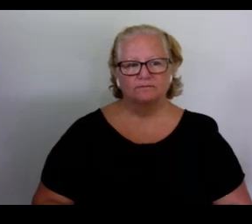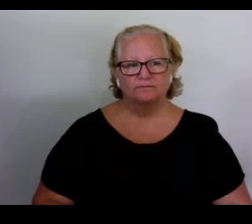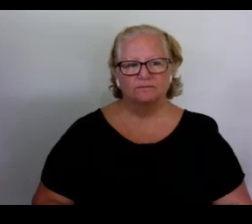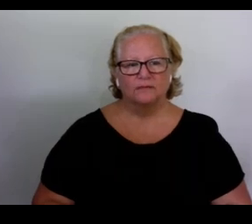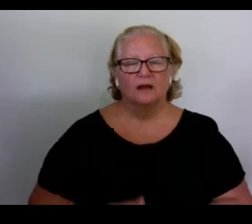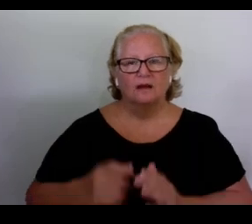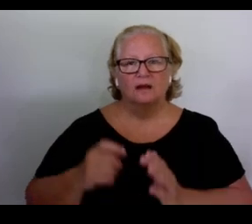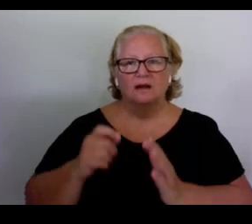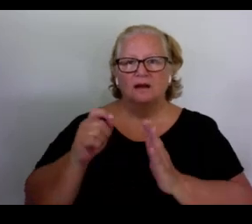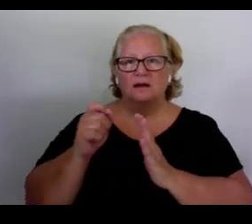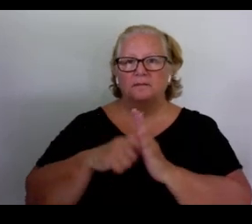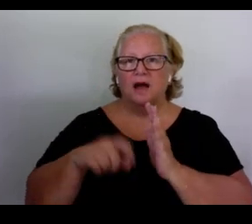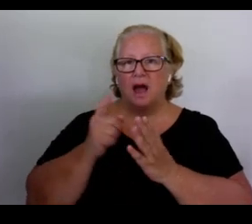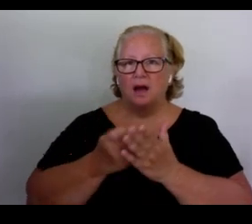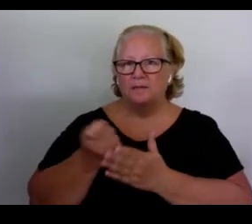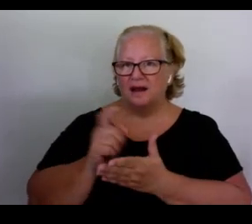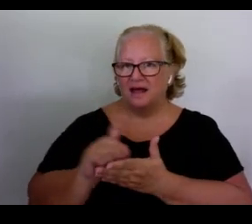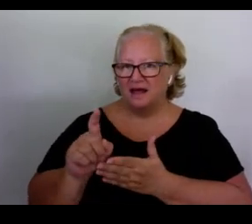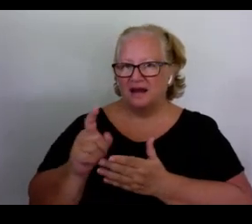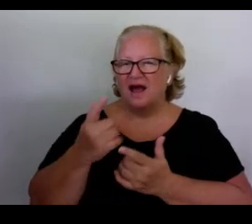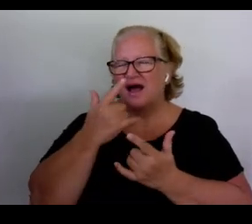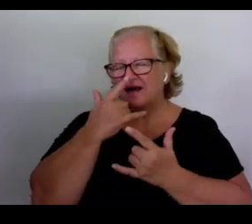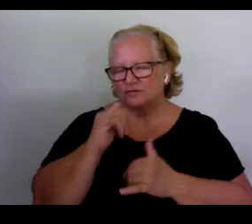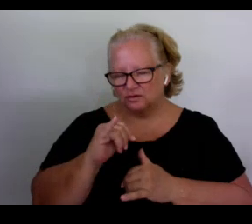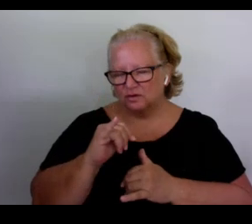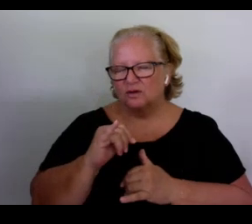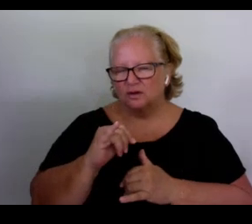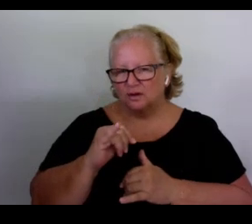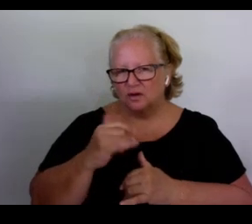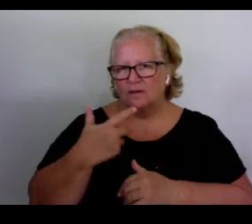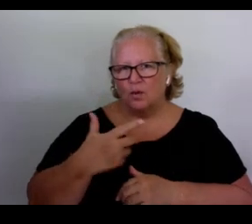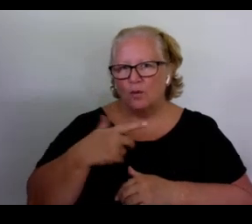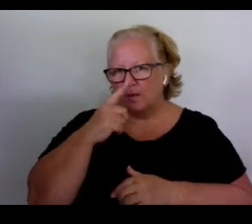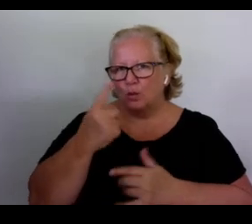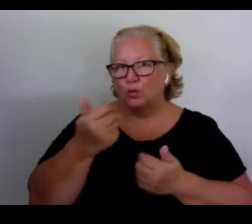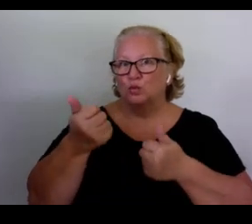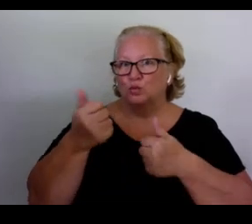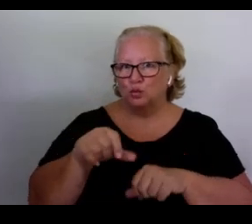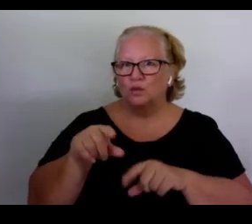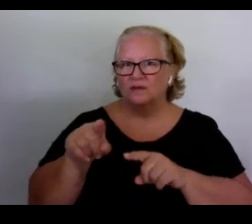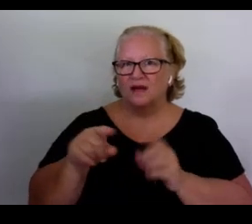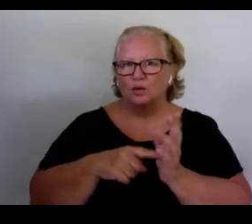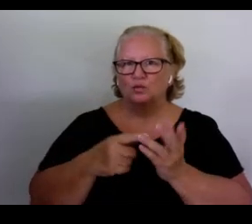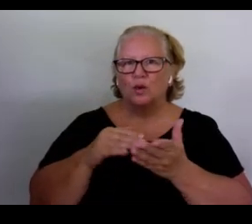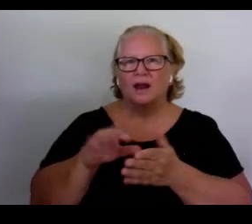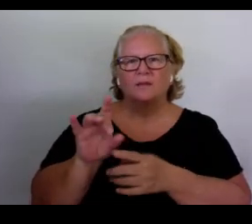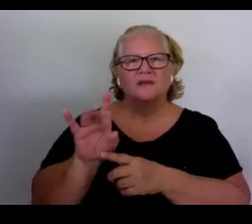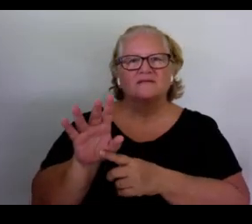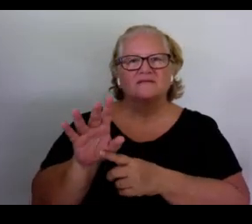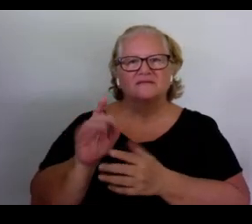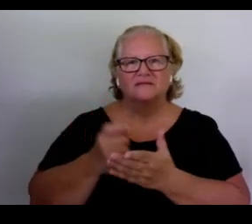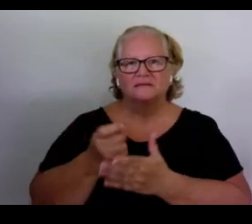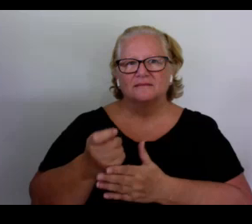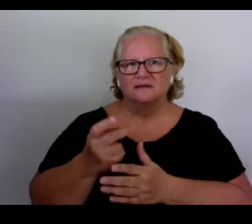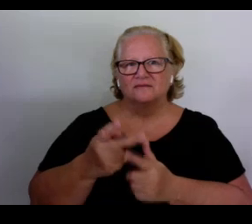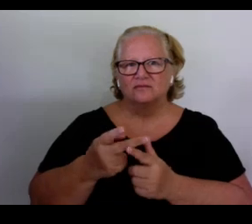Unfortunately, I'm seeing more and more people, and I know financial counsellors are, who are using buy now, pay later to help themselves pay for food.